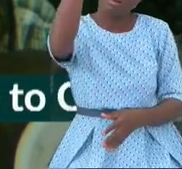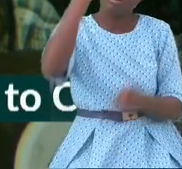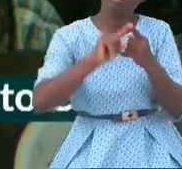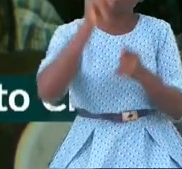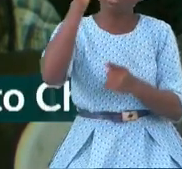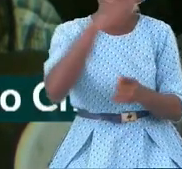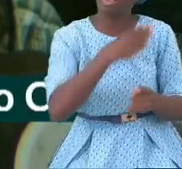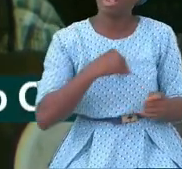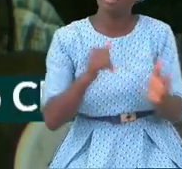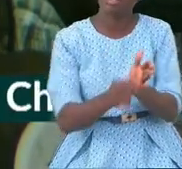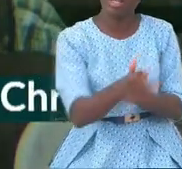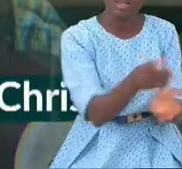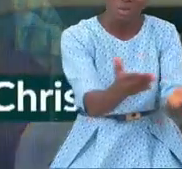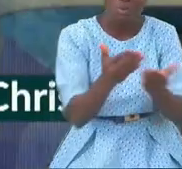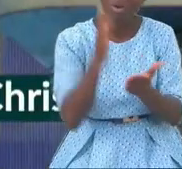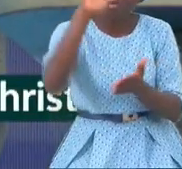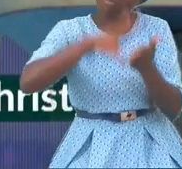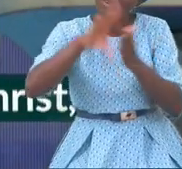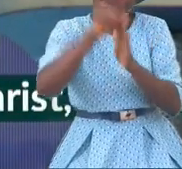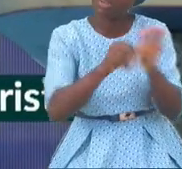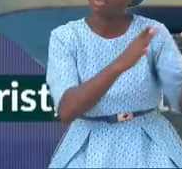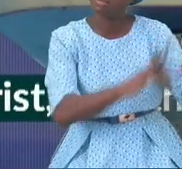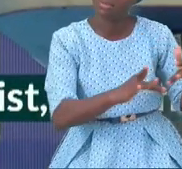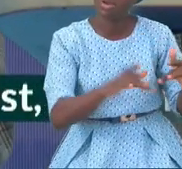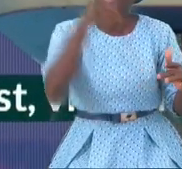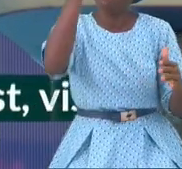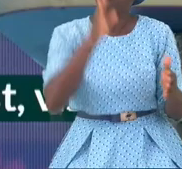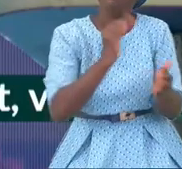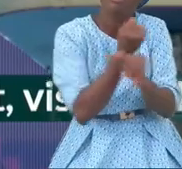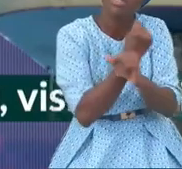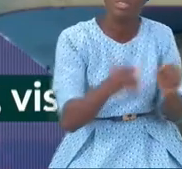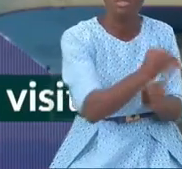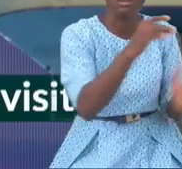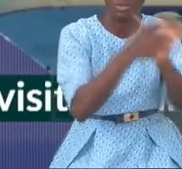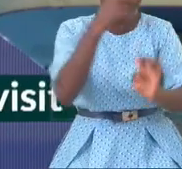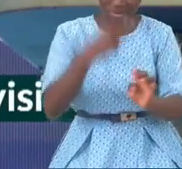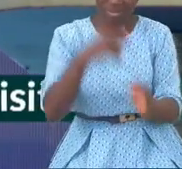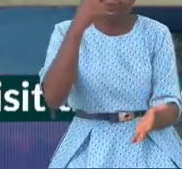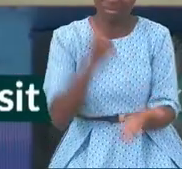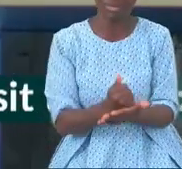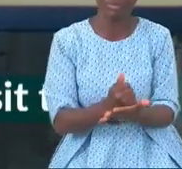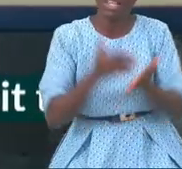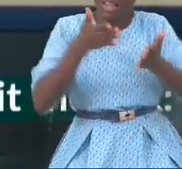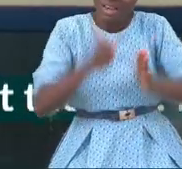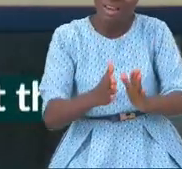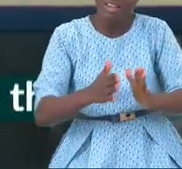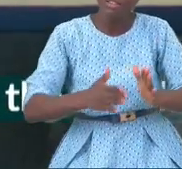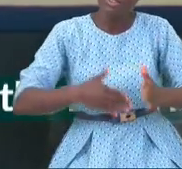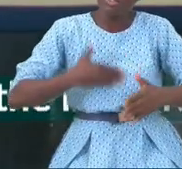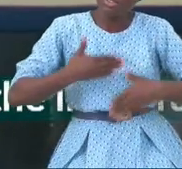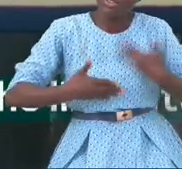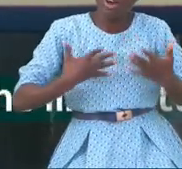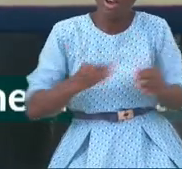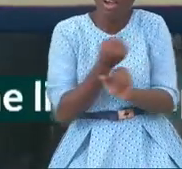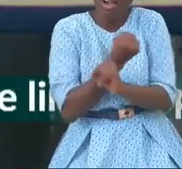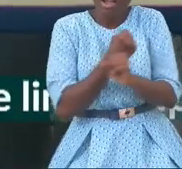of salvation come to them now, and the freedom and the grace of God come upon every life